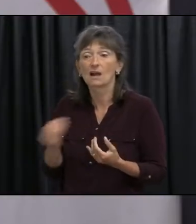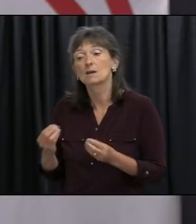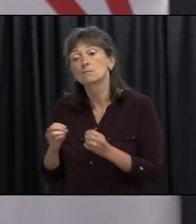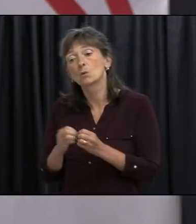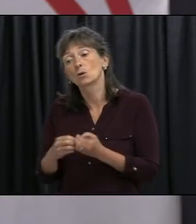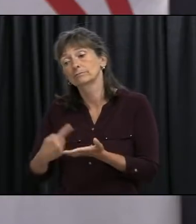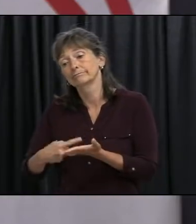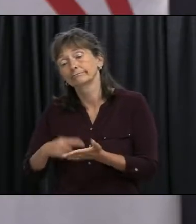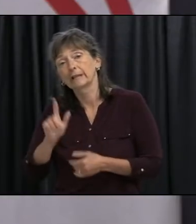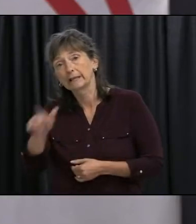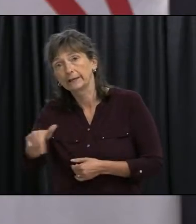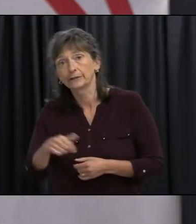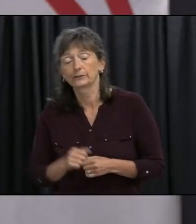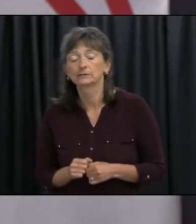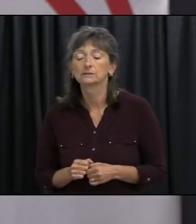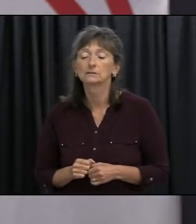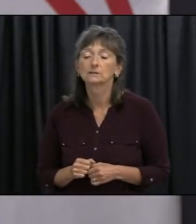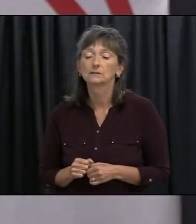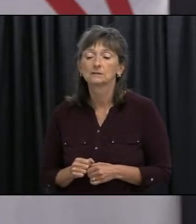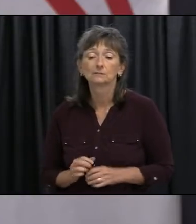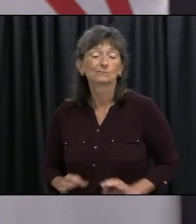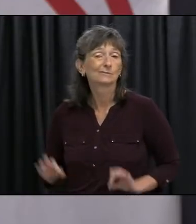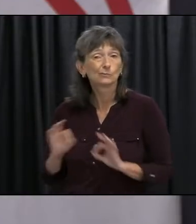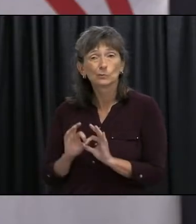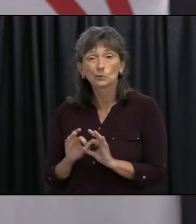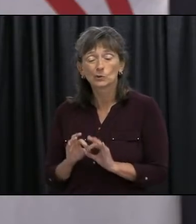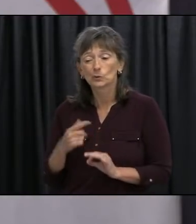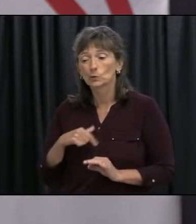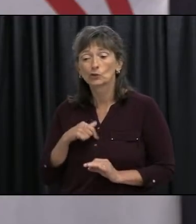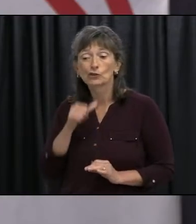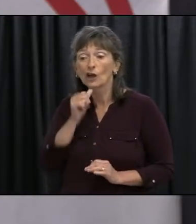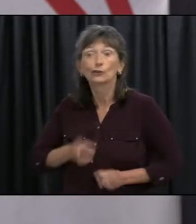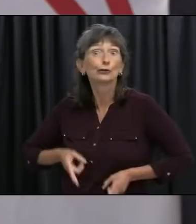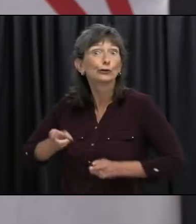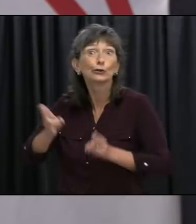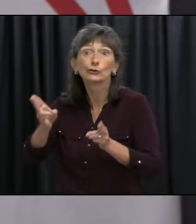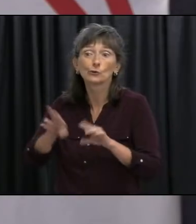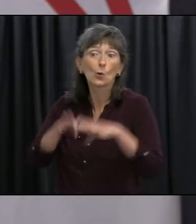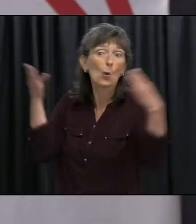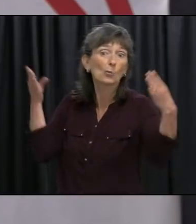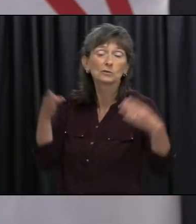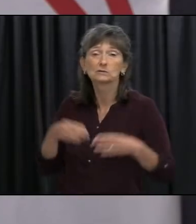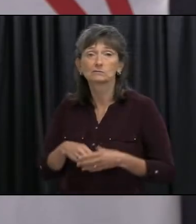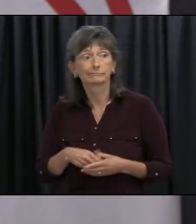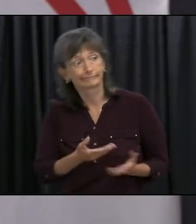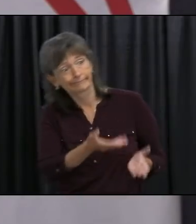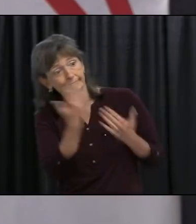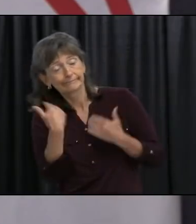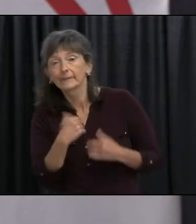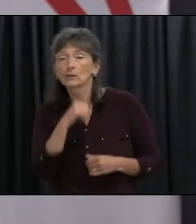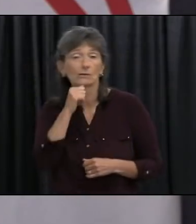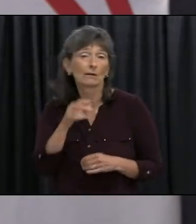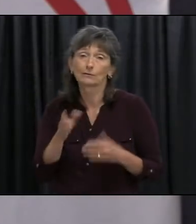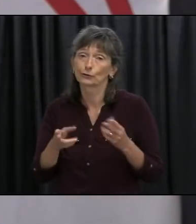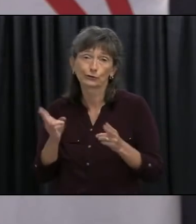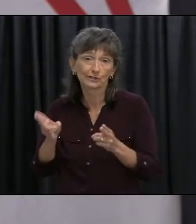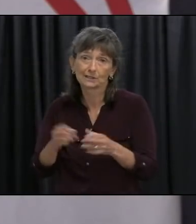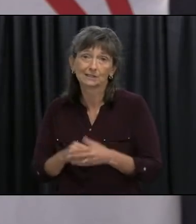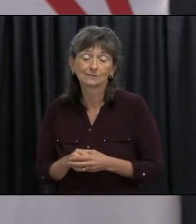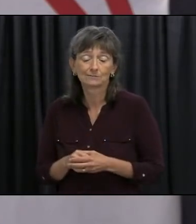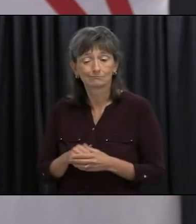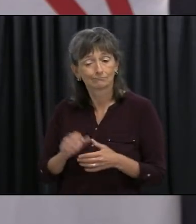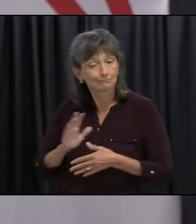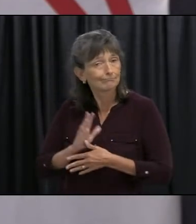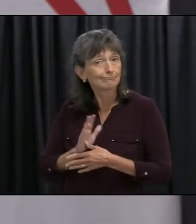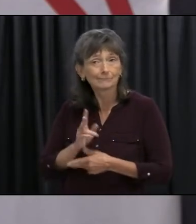But important here is that, we're not anxious to get there right now. It's making sure that people are kept